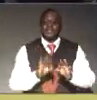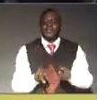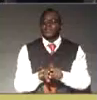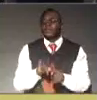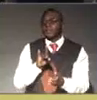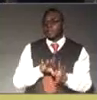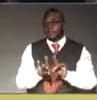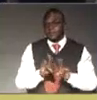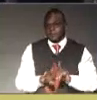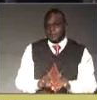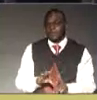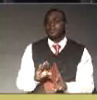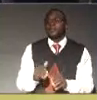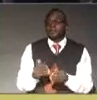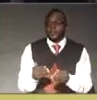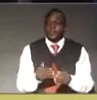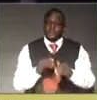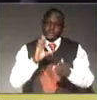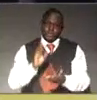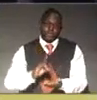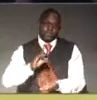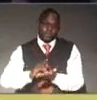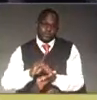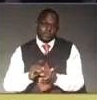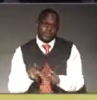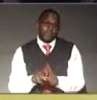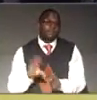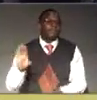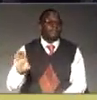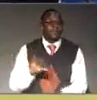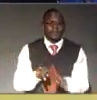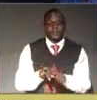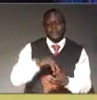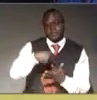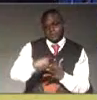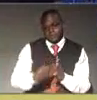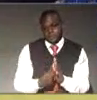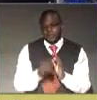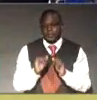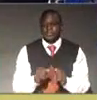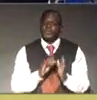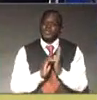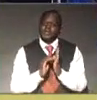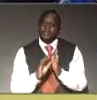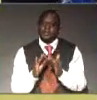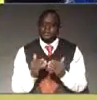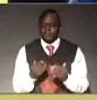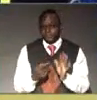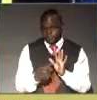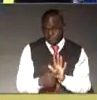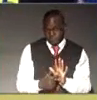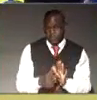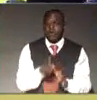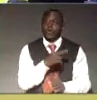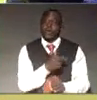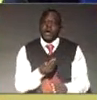Dr. Defti Basangwa, puts the shortage of doctors and inadequate funding as priorities that need to be addressed. For instance, the